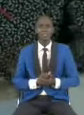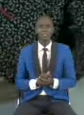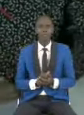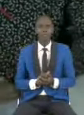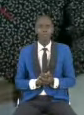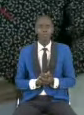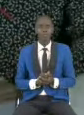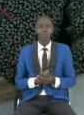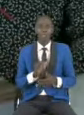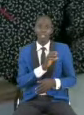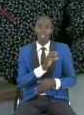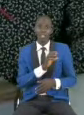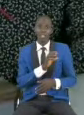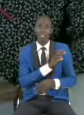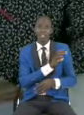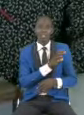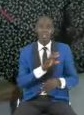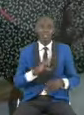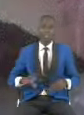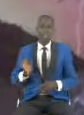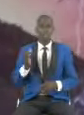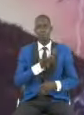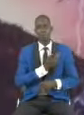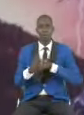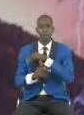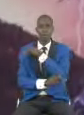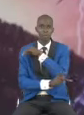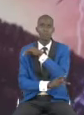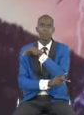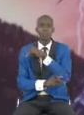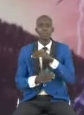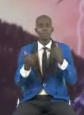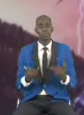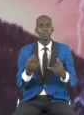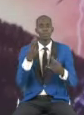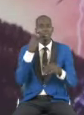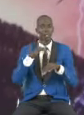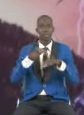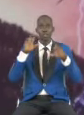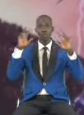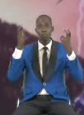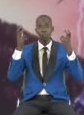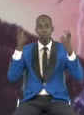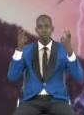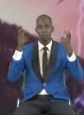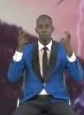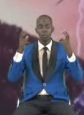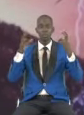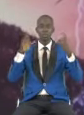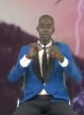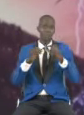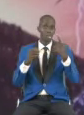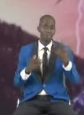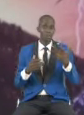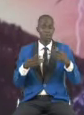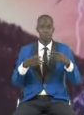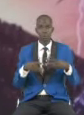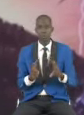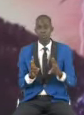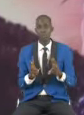Christ, our Passover. We're looking at the subject in three perspectives. Number one,